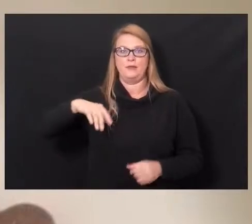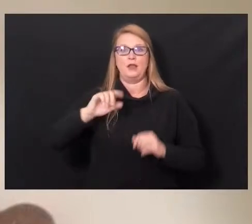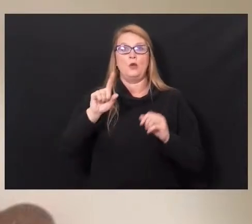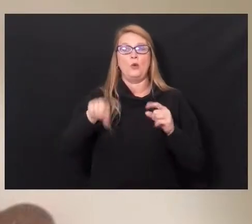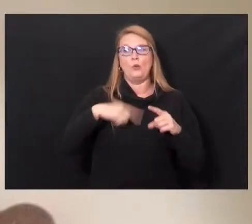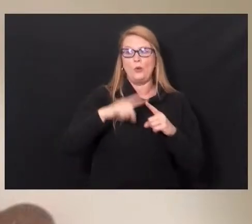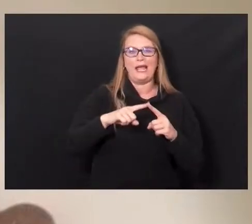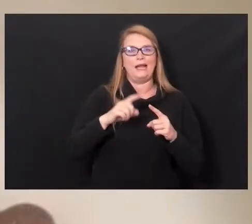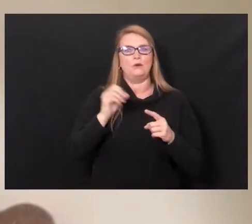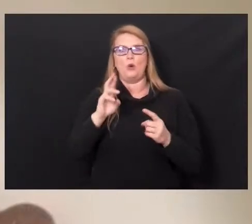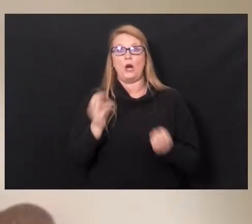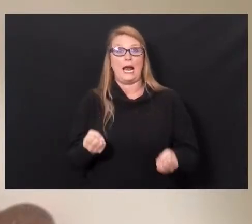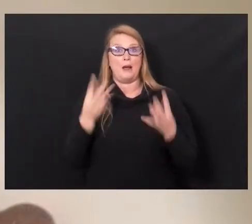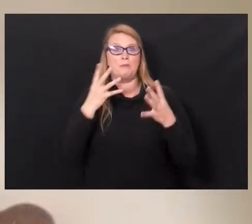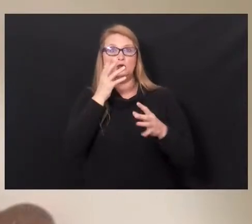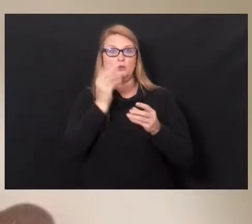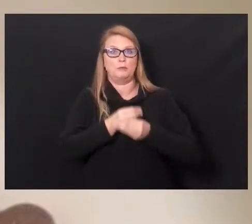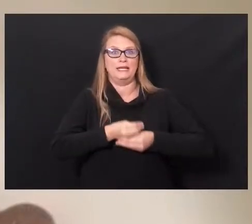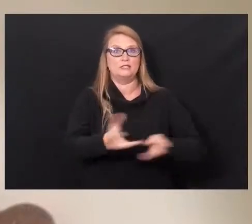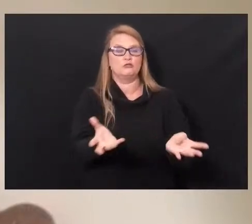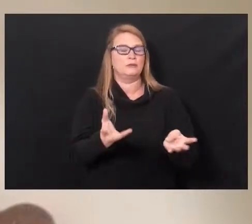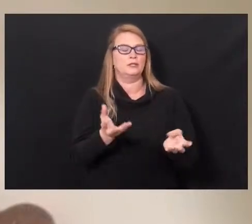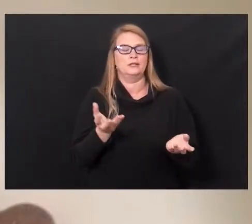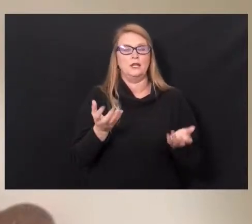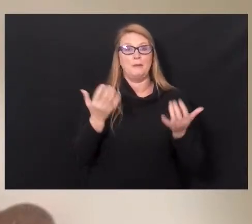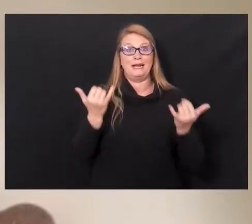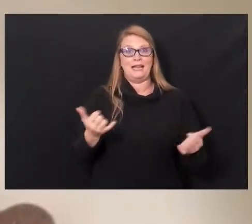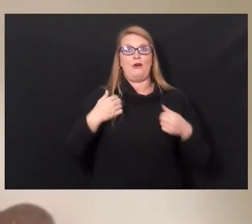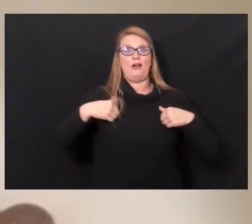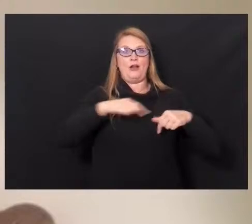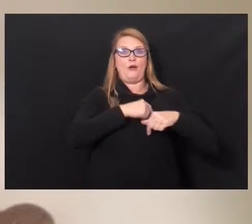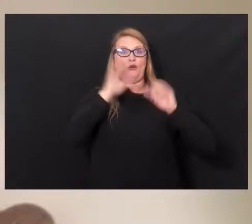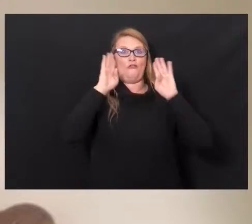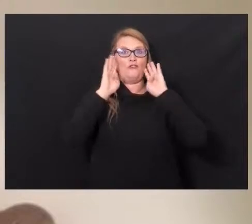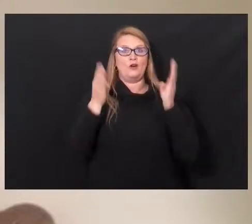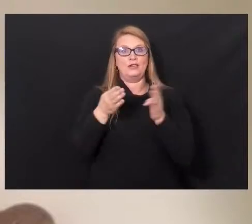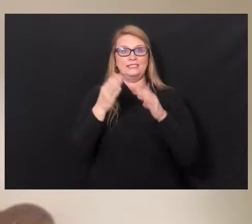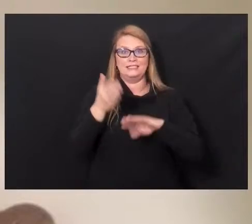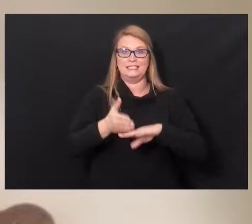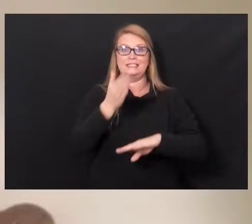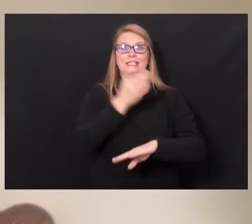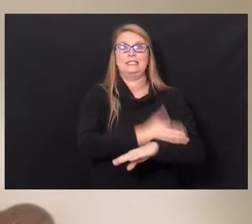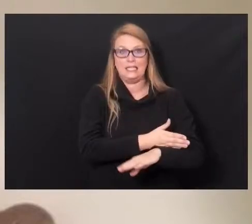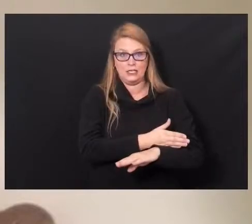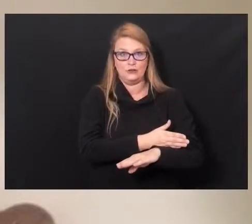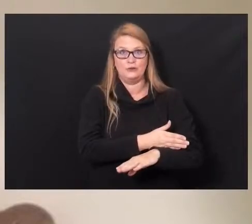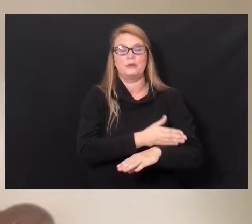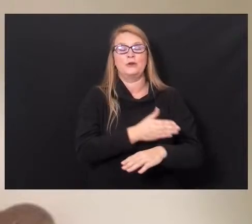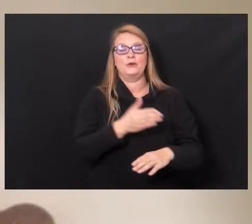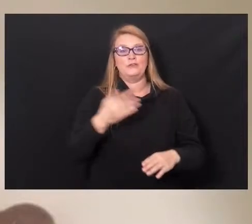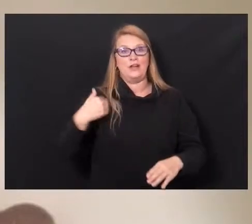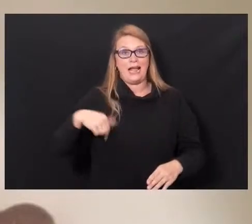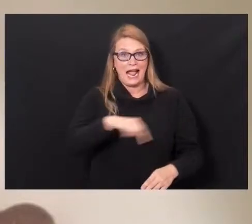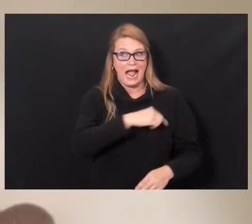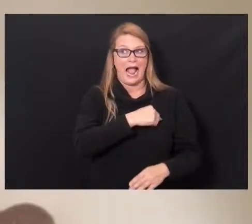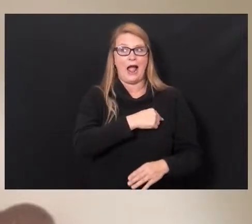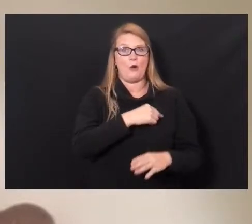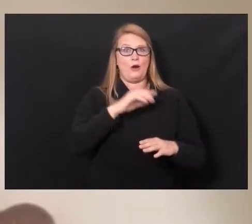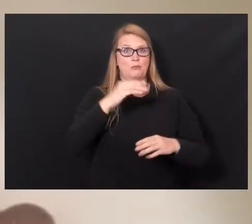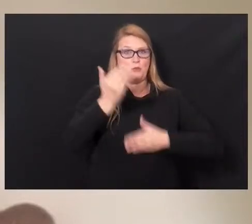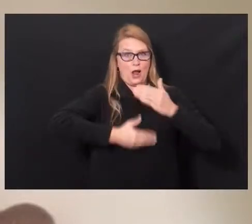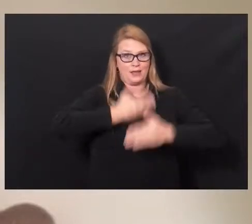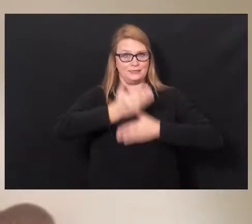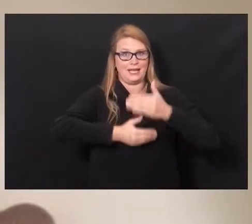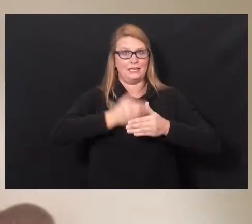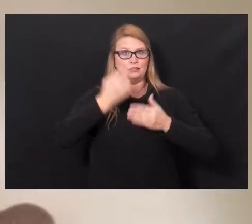what we are focused on right now is continuing to improve our distribution process